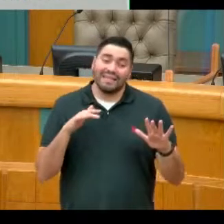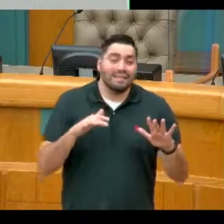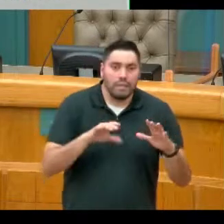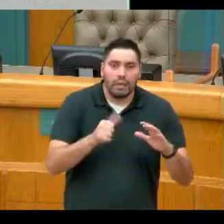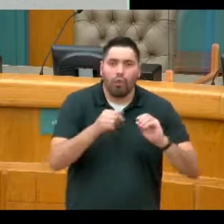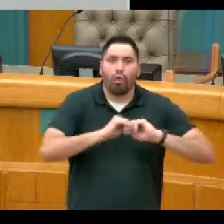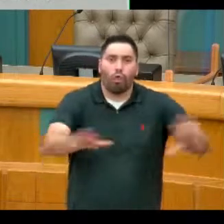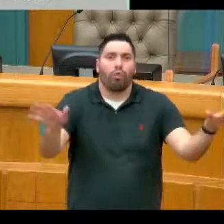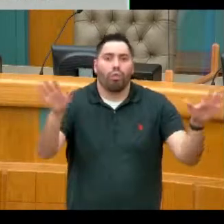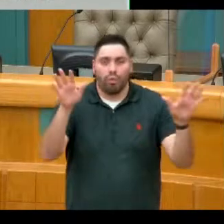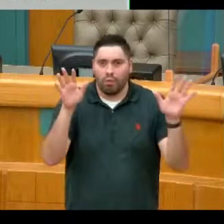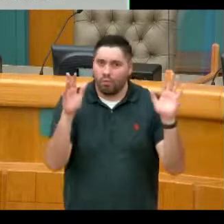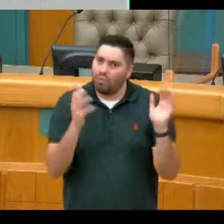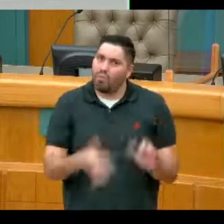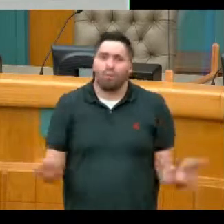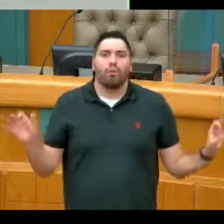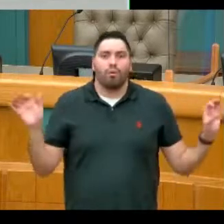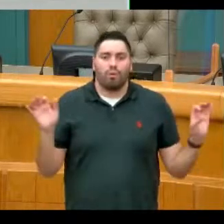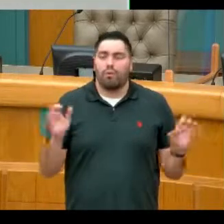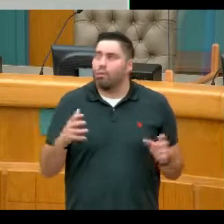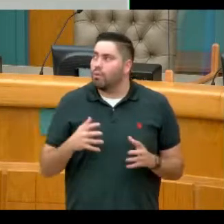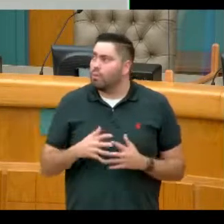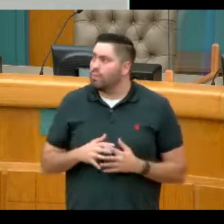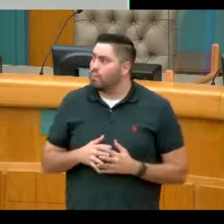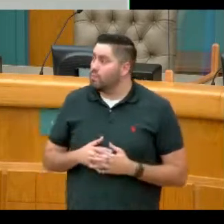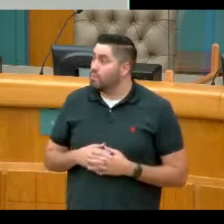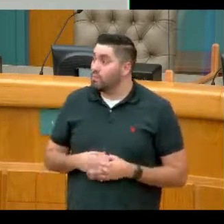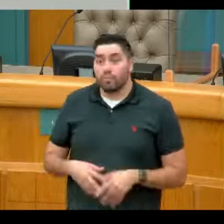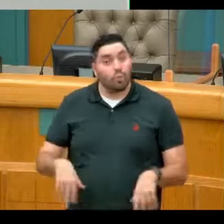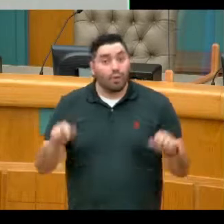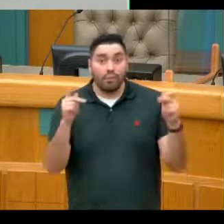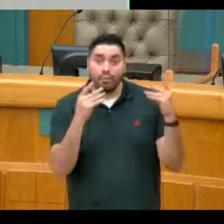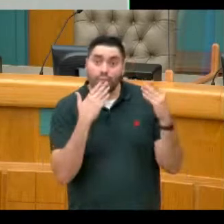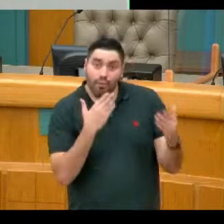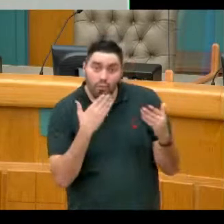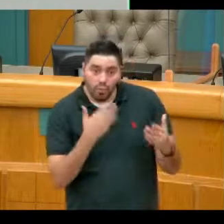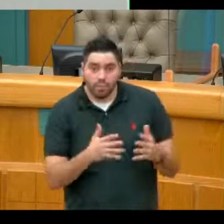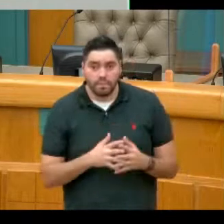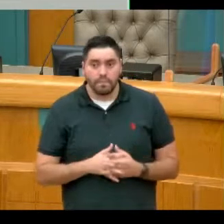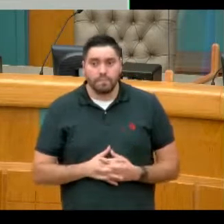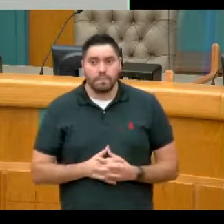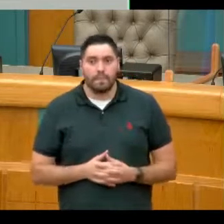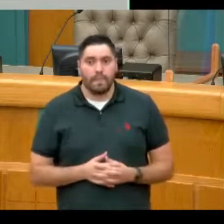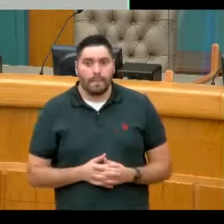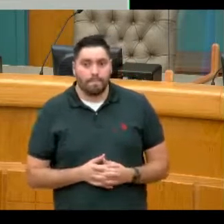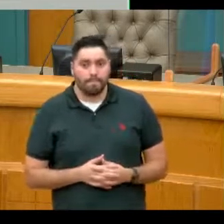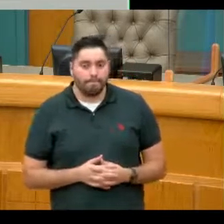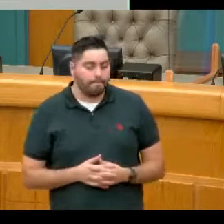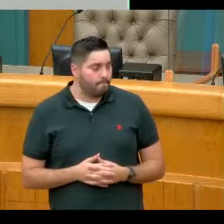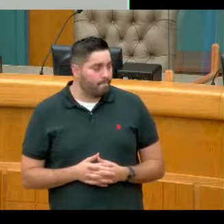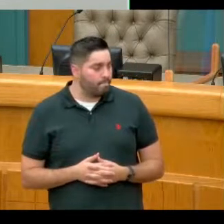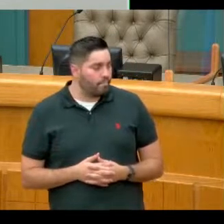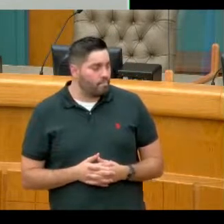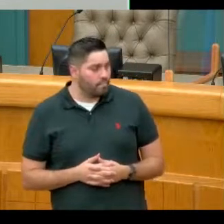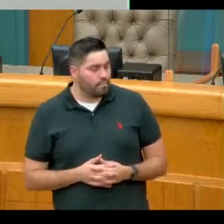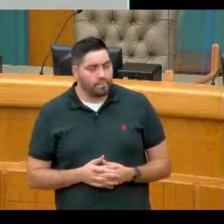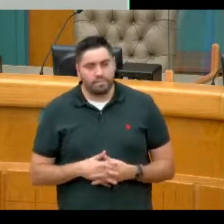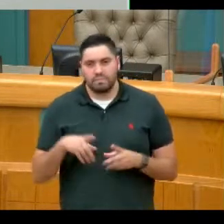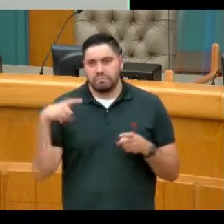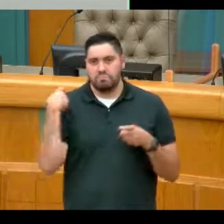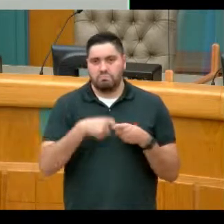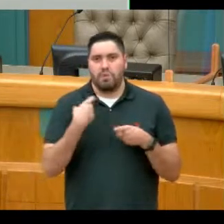combating COVID-19. And so it's more important now than it has been to keep wearing your mask, keep